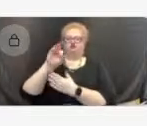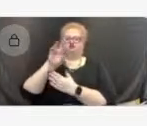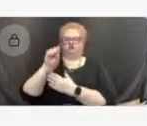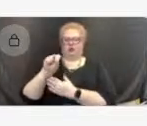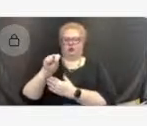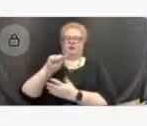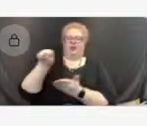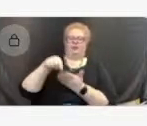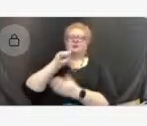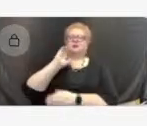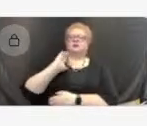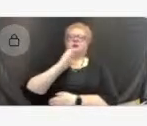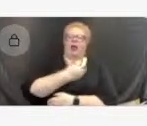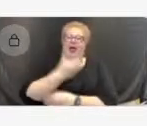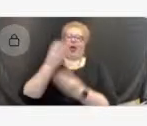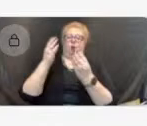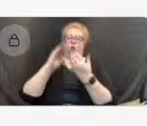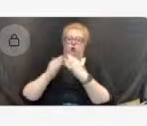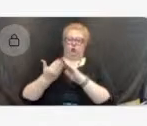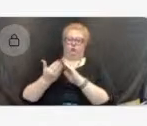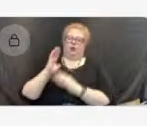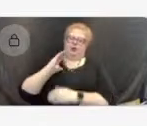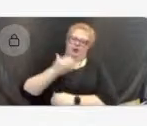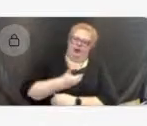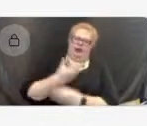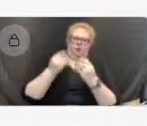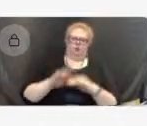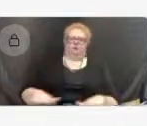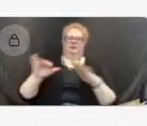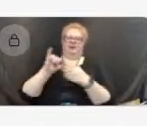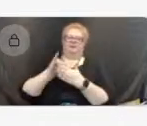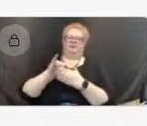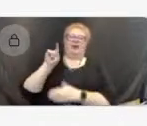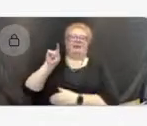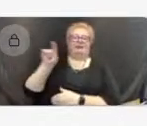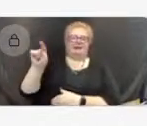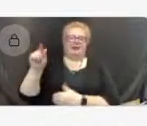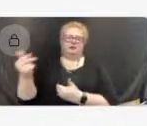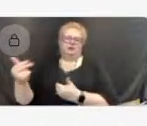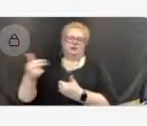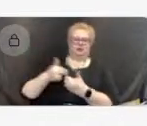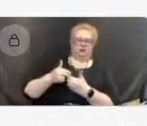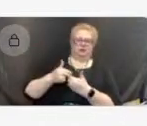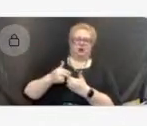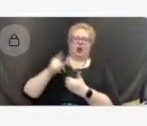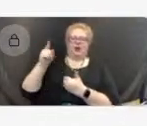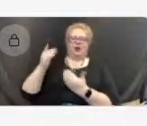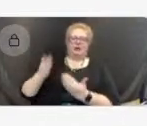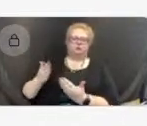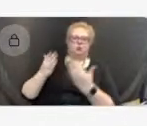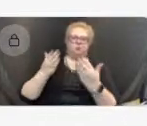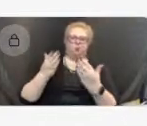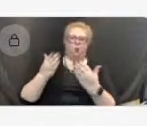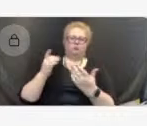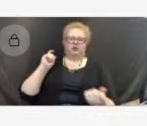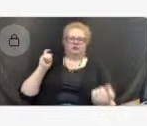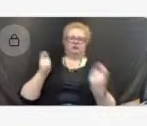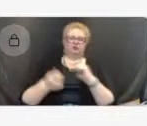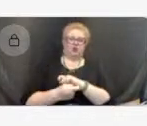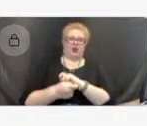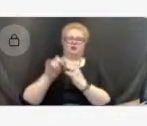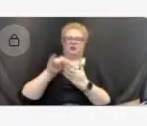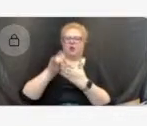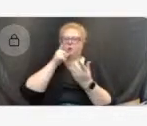surrounding this proposed development that he is coming into and proposing to change forever."